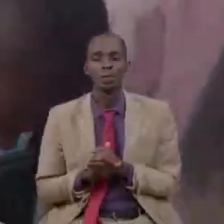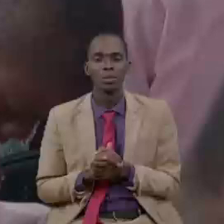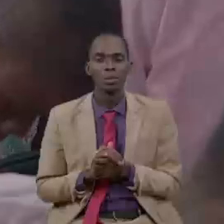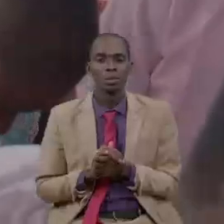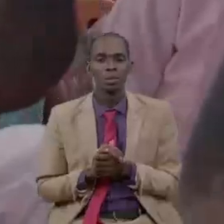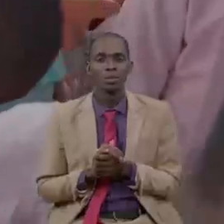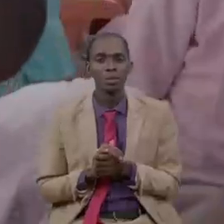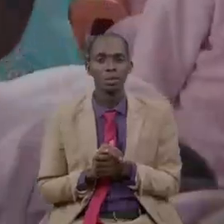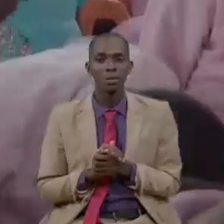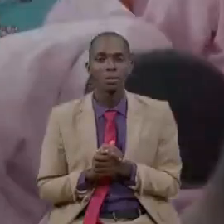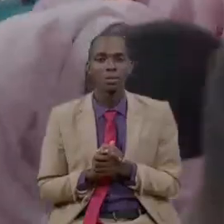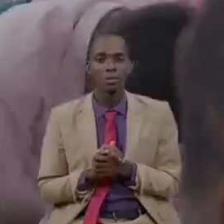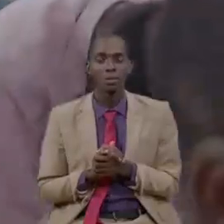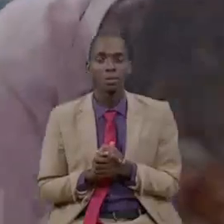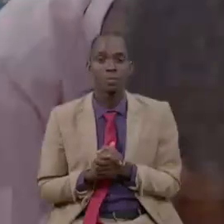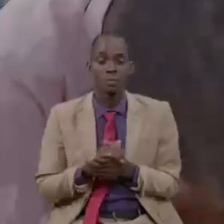I will